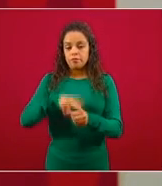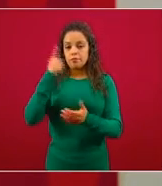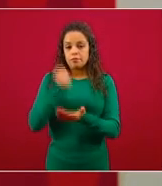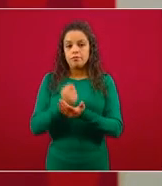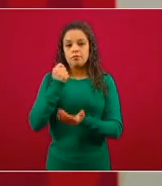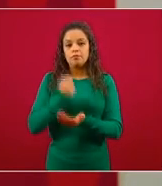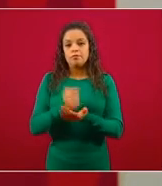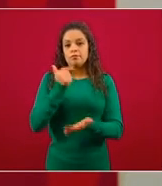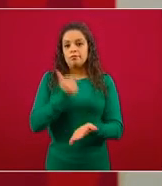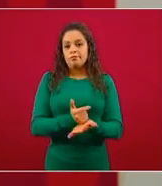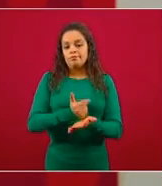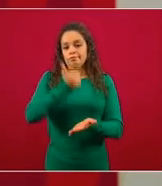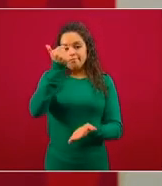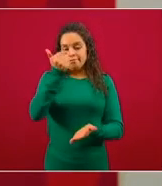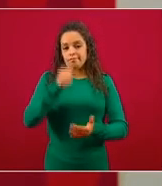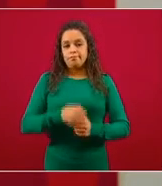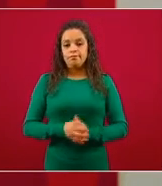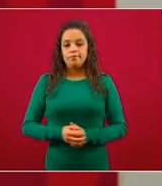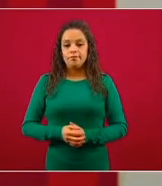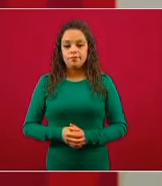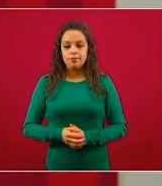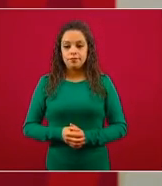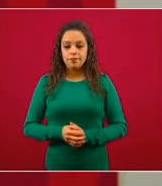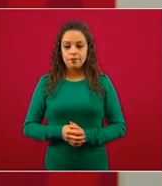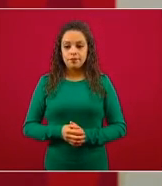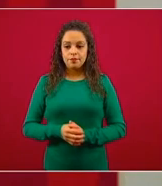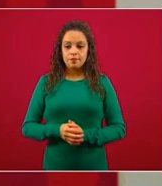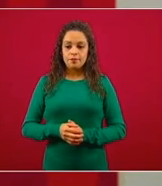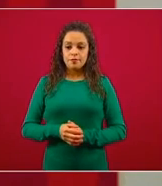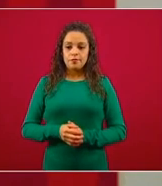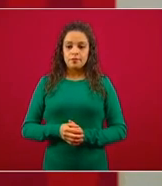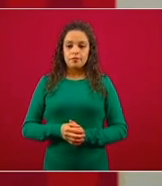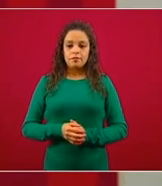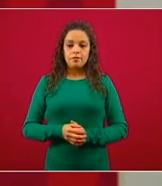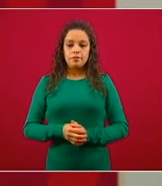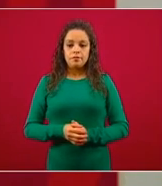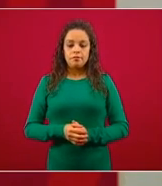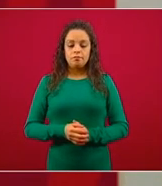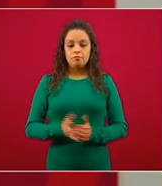9,000 people hospitalized in intensive care.